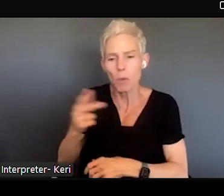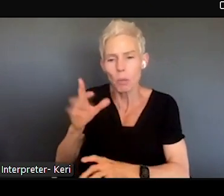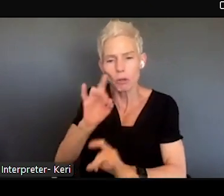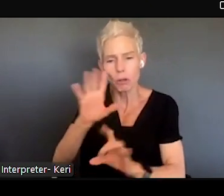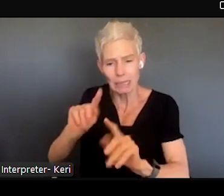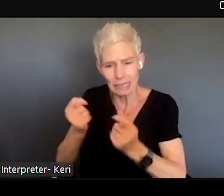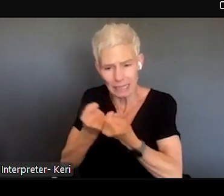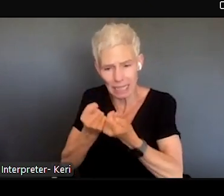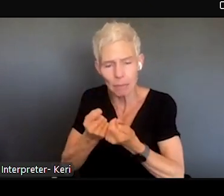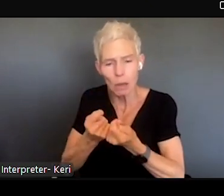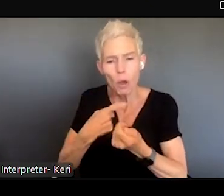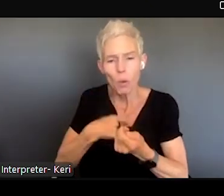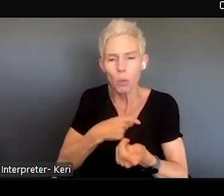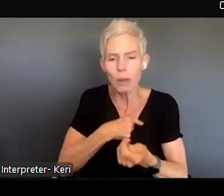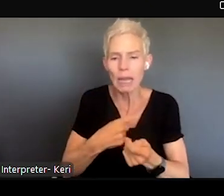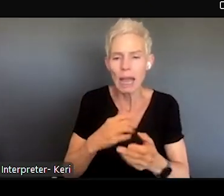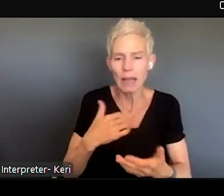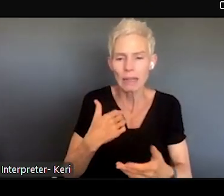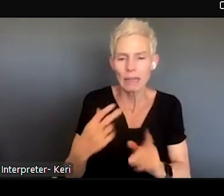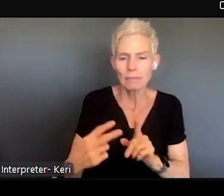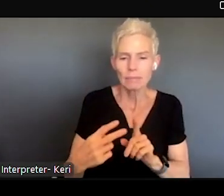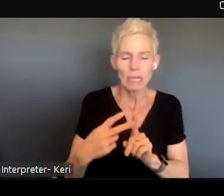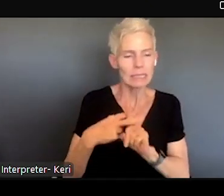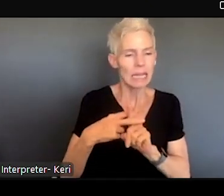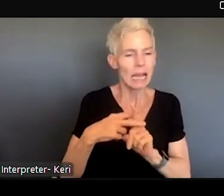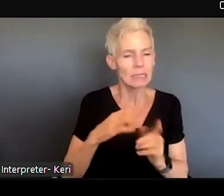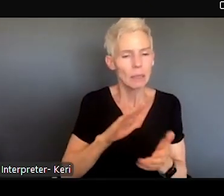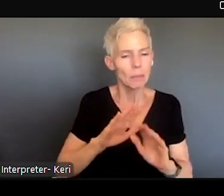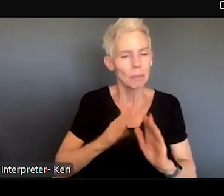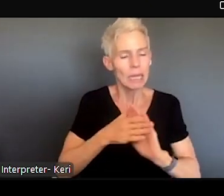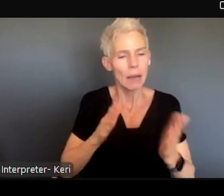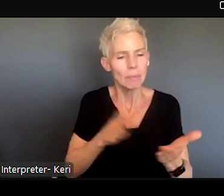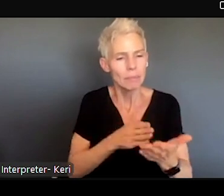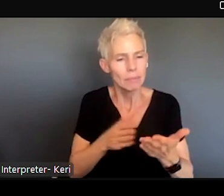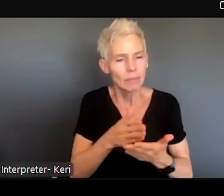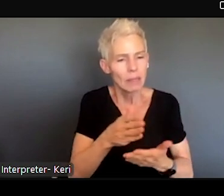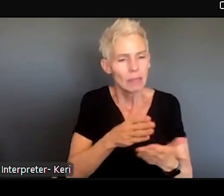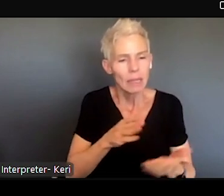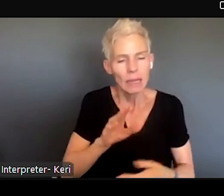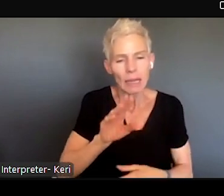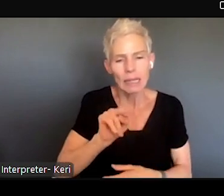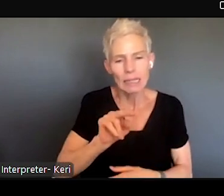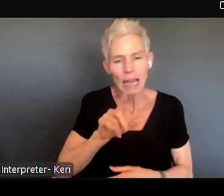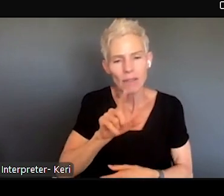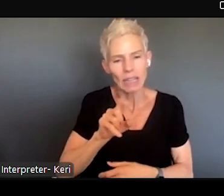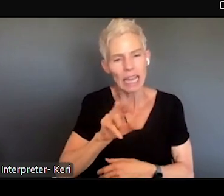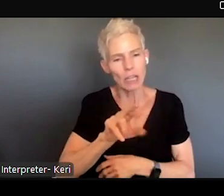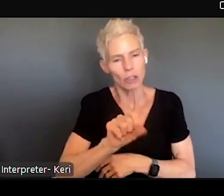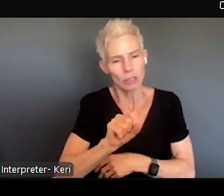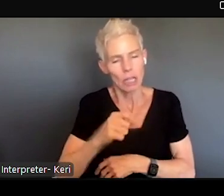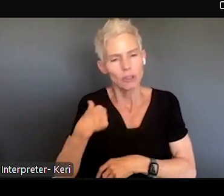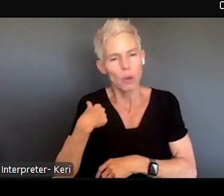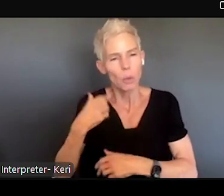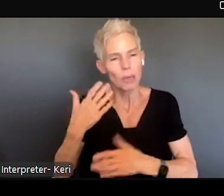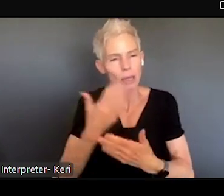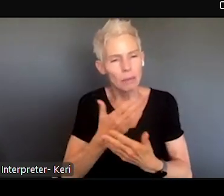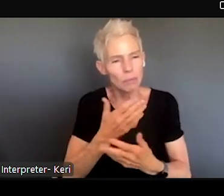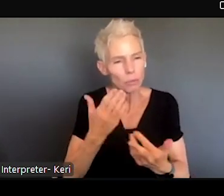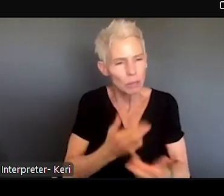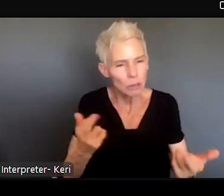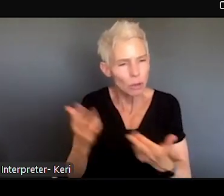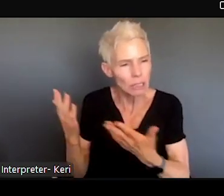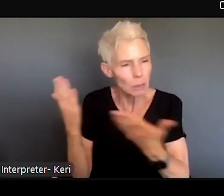them, call them, see what we can do to kind of help them with it, with those resources within the community as well. So those are just a few extra